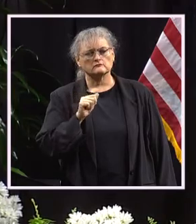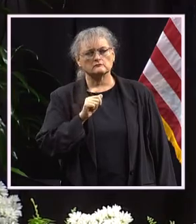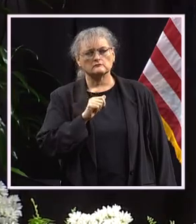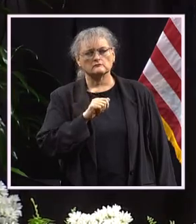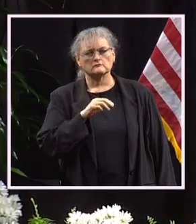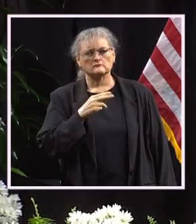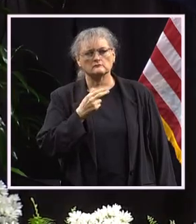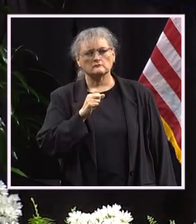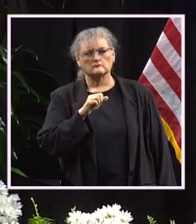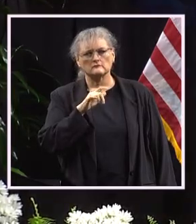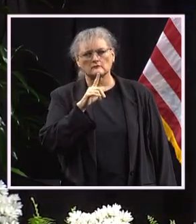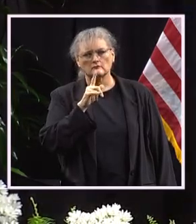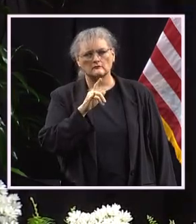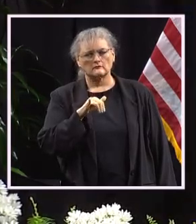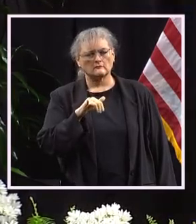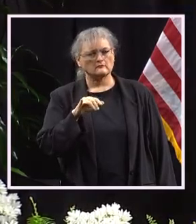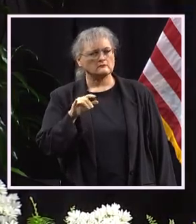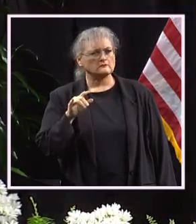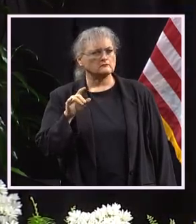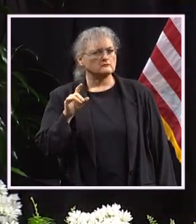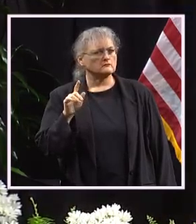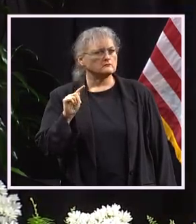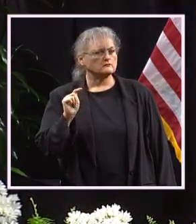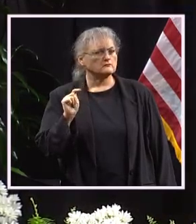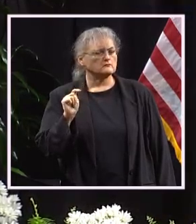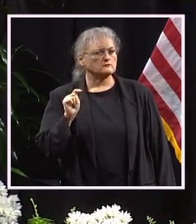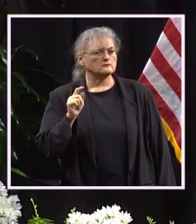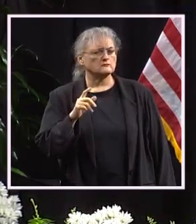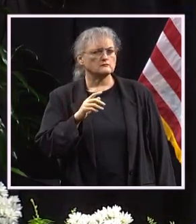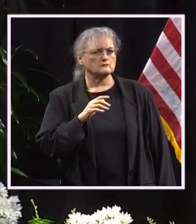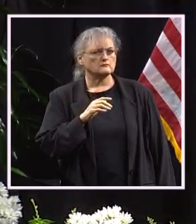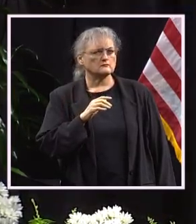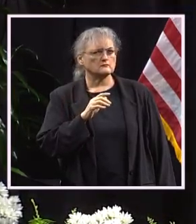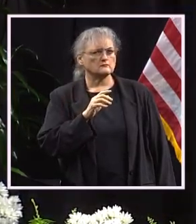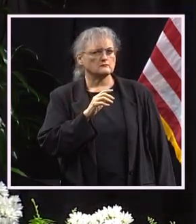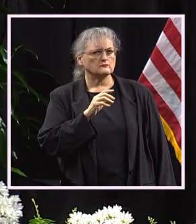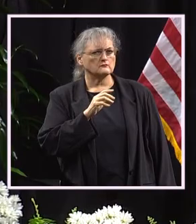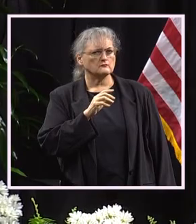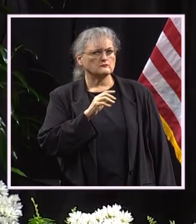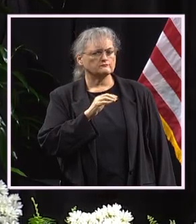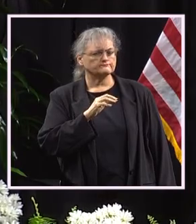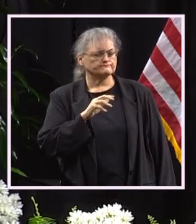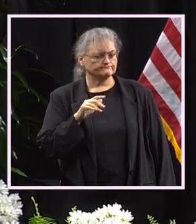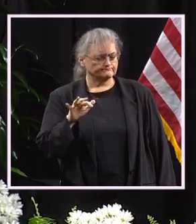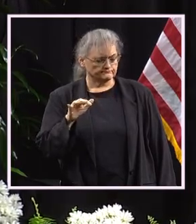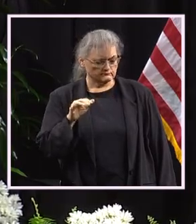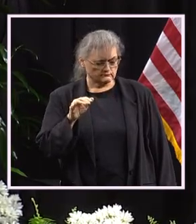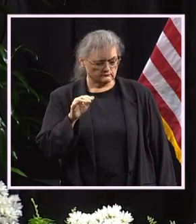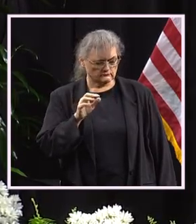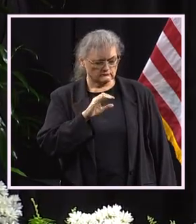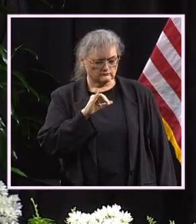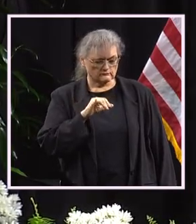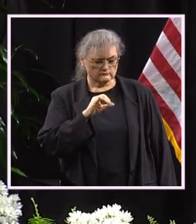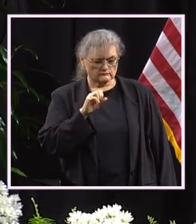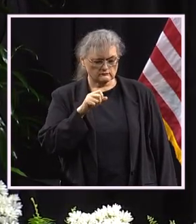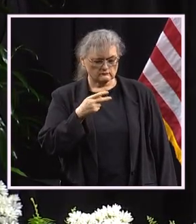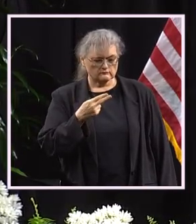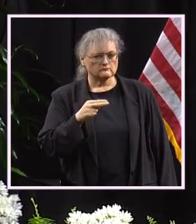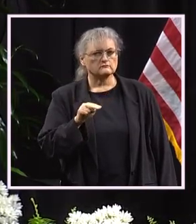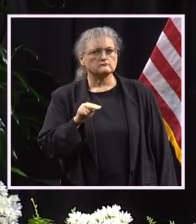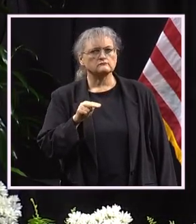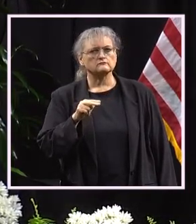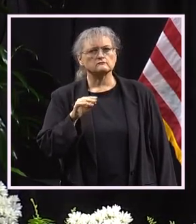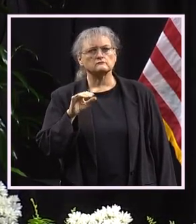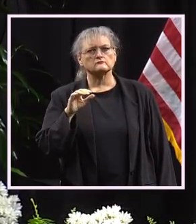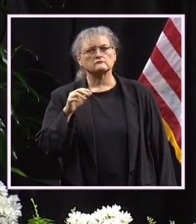Haley Marie de la Torre, cum laude. Priscilla R. Lares. Joseph A. Guerra, magna cum